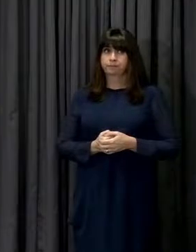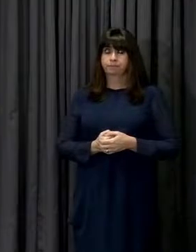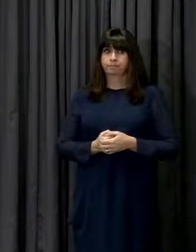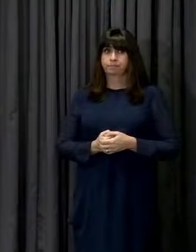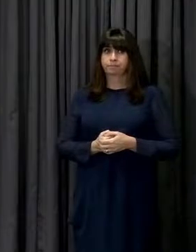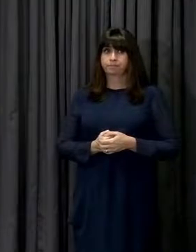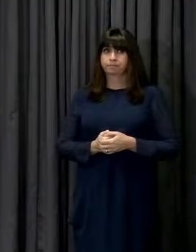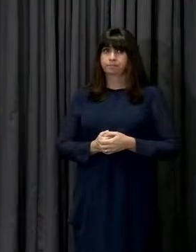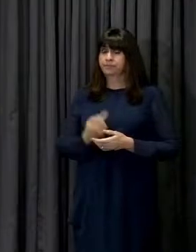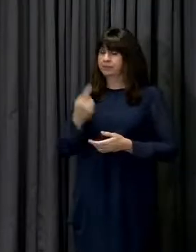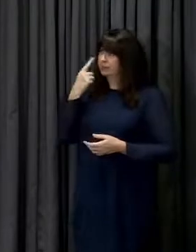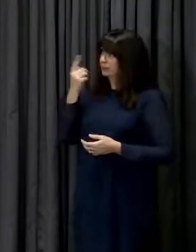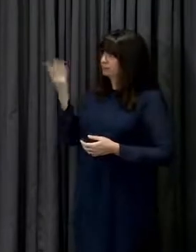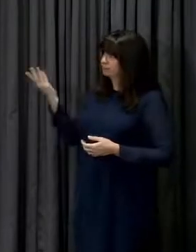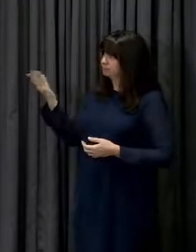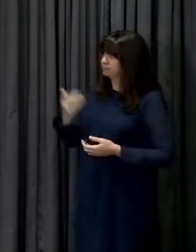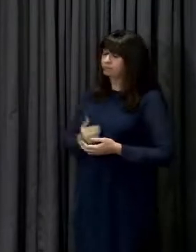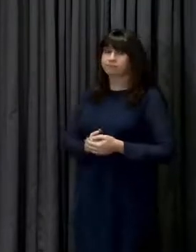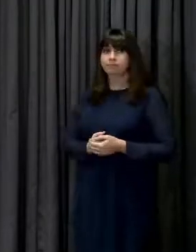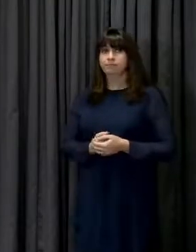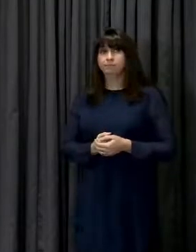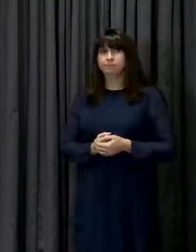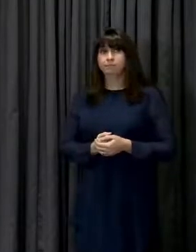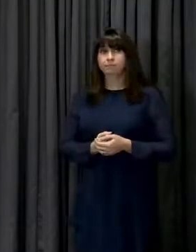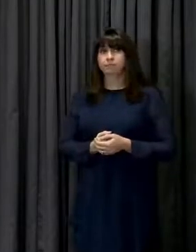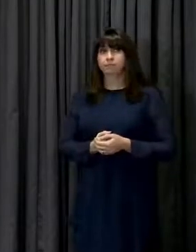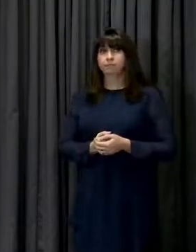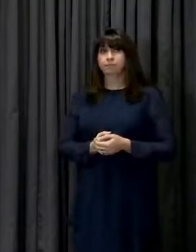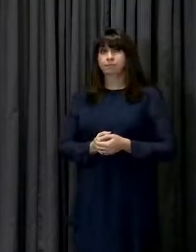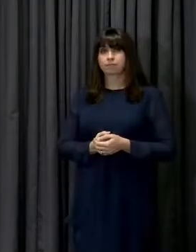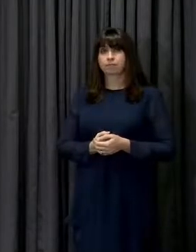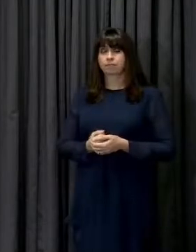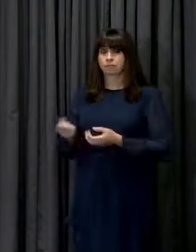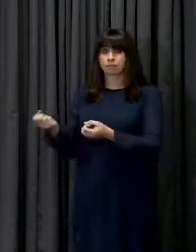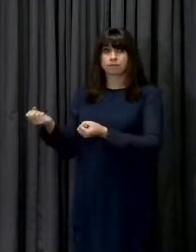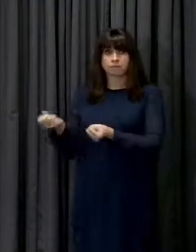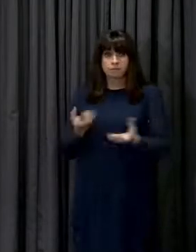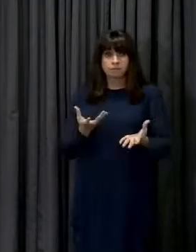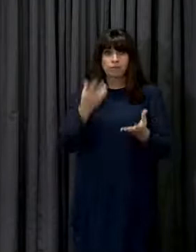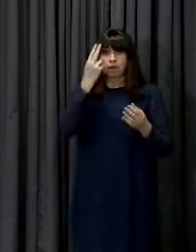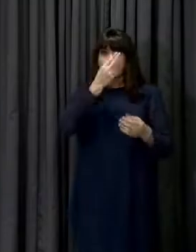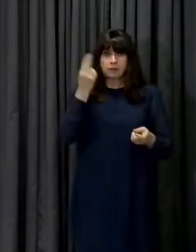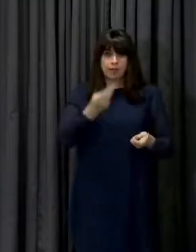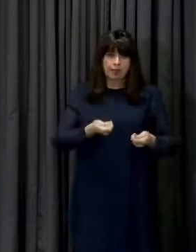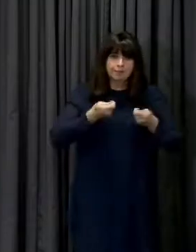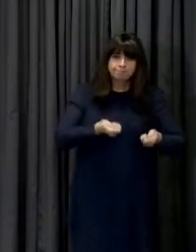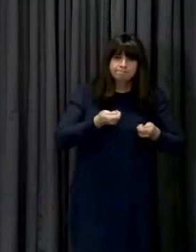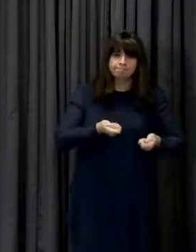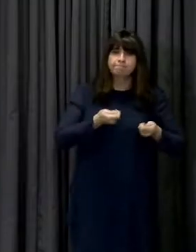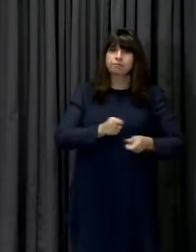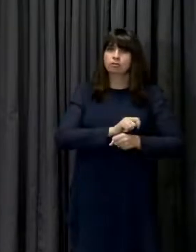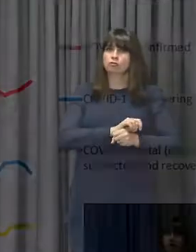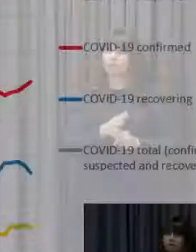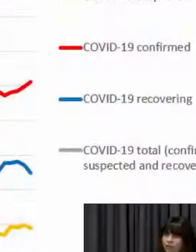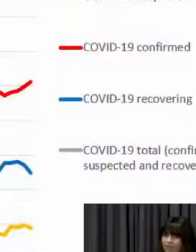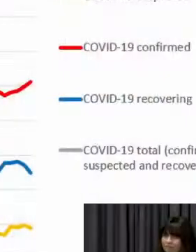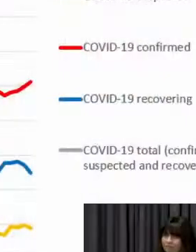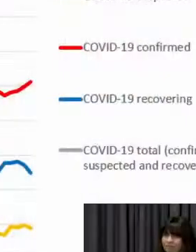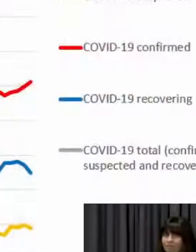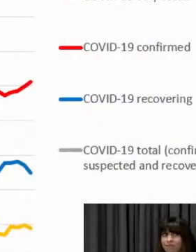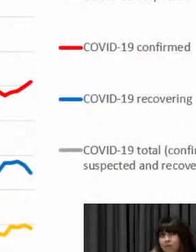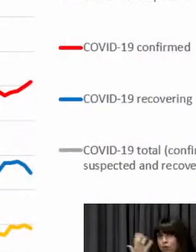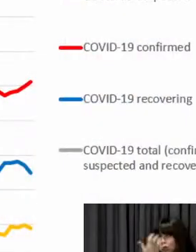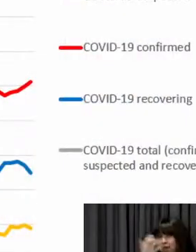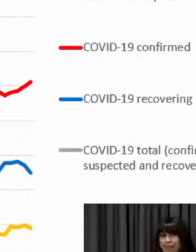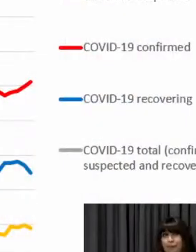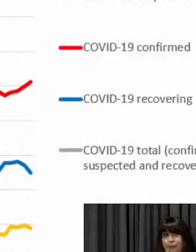The next slide shows the continuing rise of the number of people being treated in our hospitals for coronavirus. The top